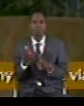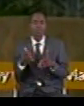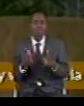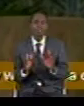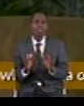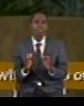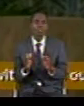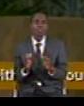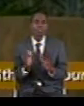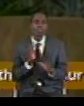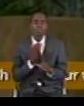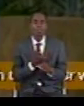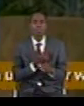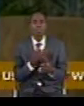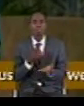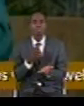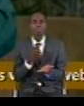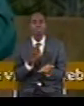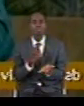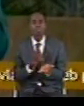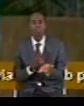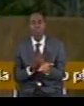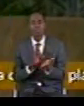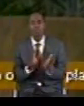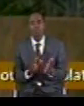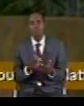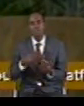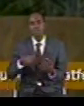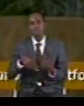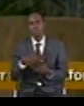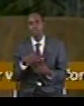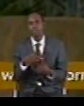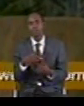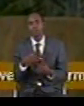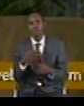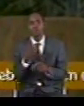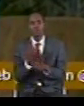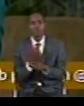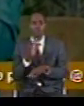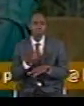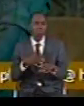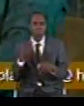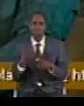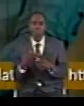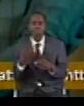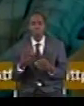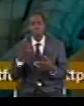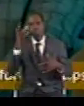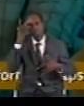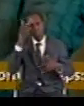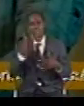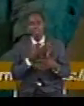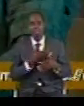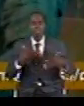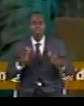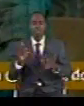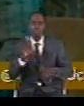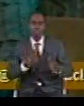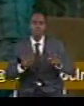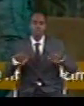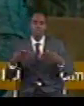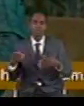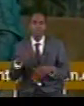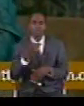medical doctor, you just mention the name of the sickness and allow the person to testify. God bless